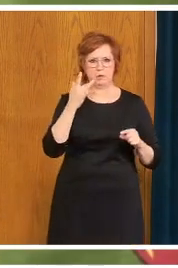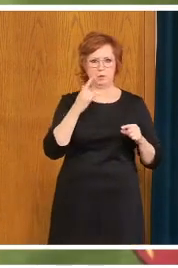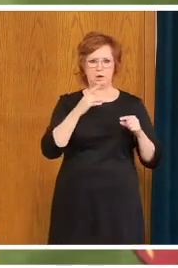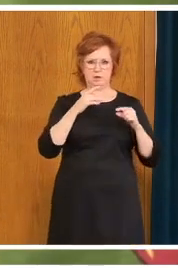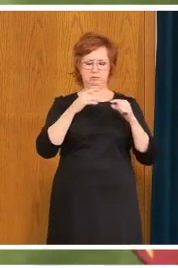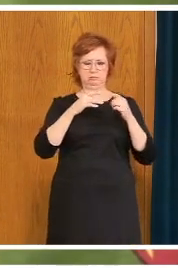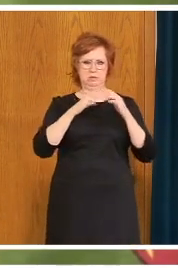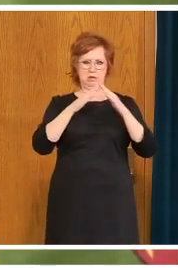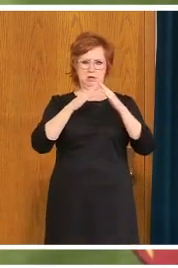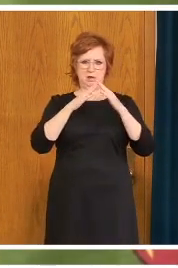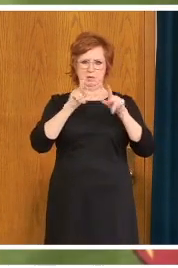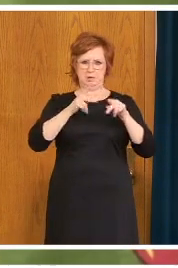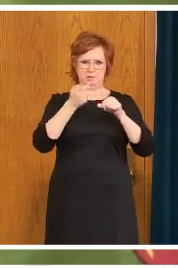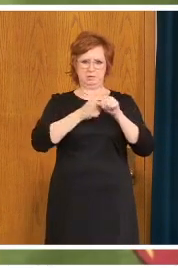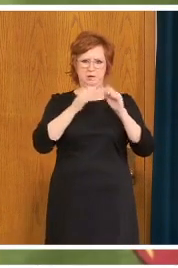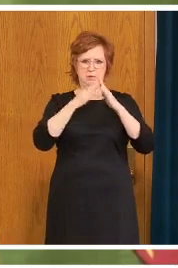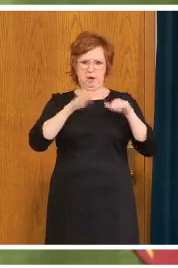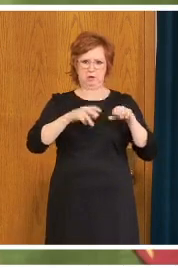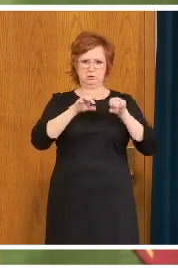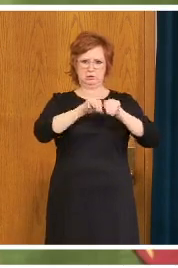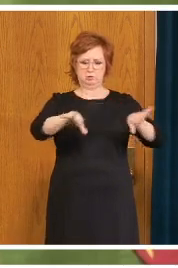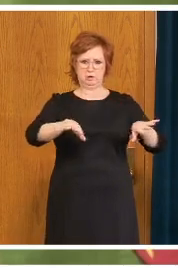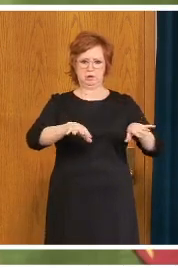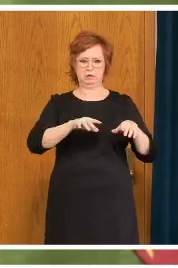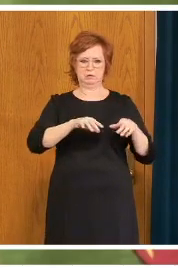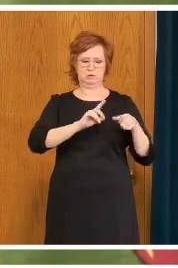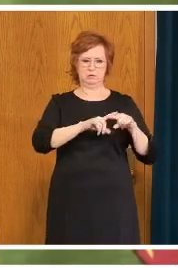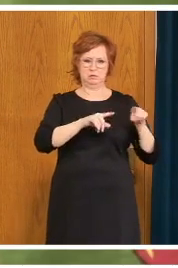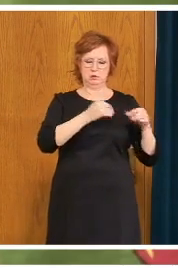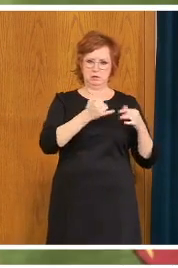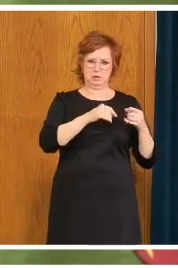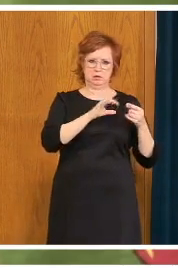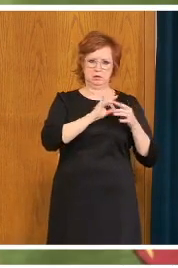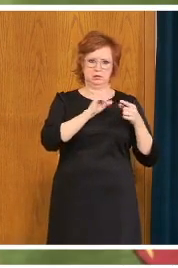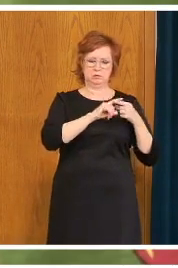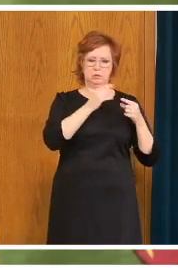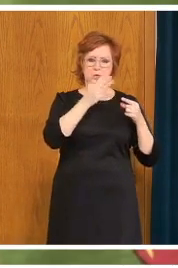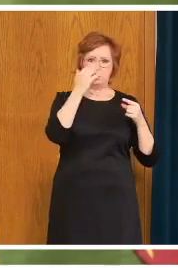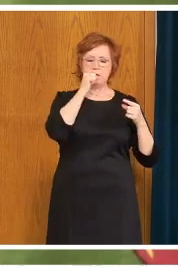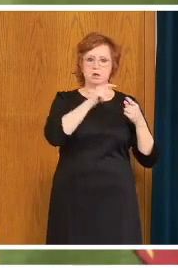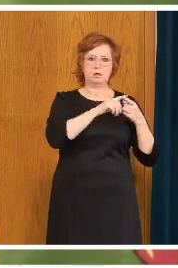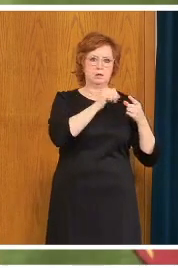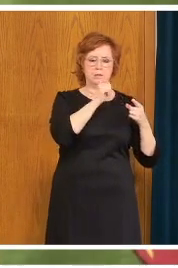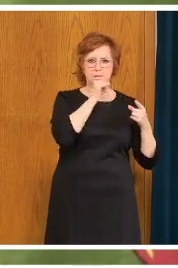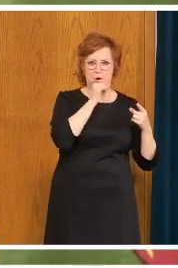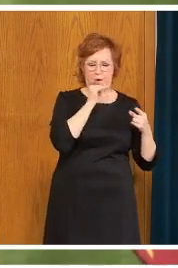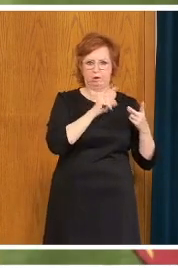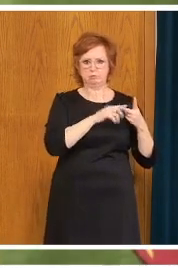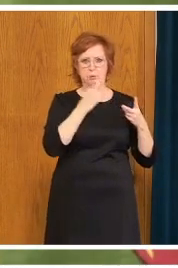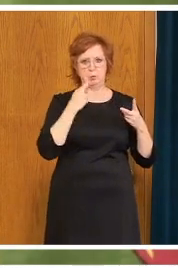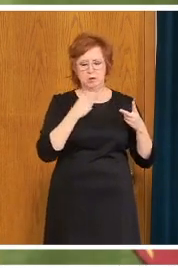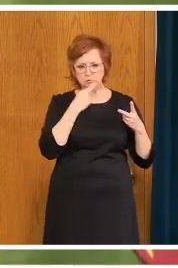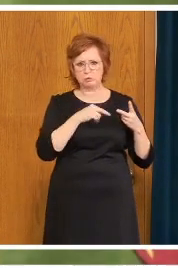on households, and I really don't understand why. Why not at least at bars and restaurants in Saskatoon and elsewhere where there seems to